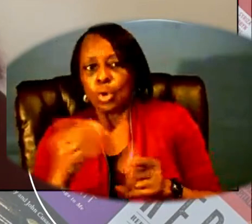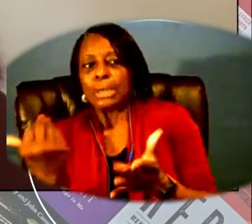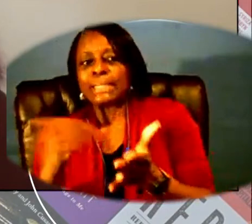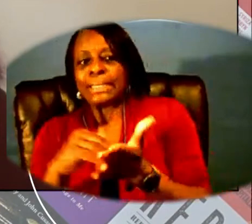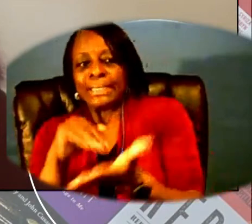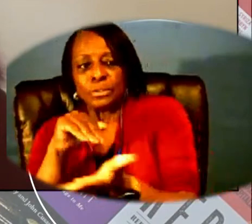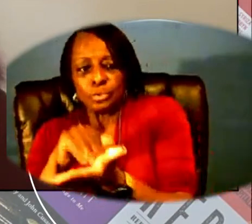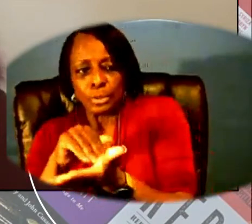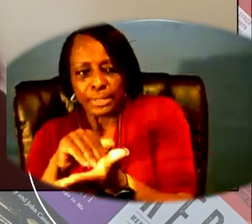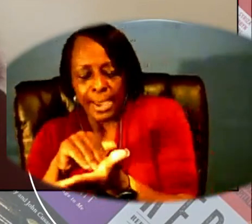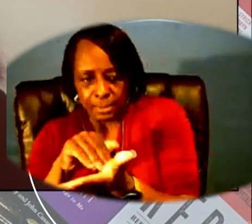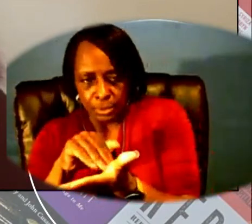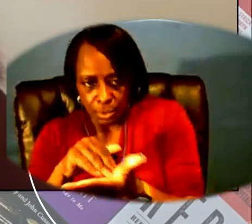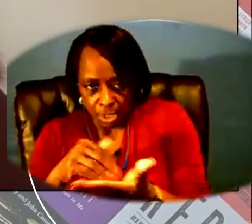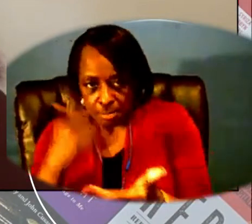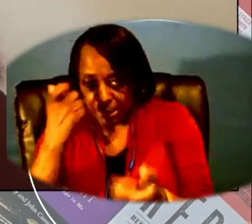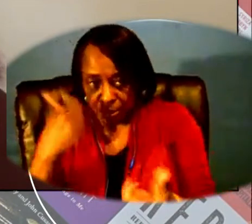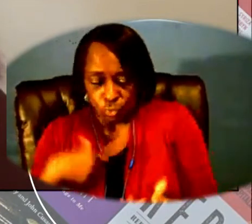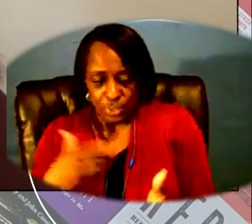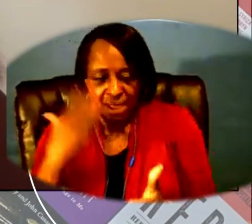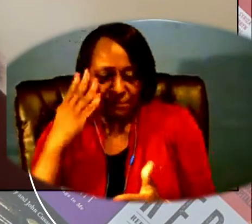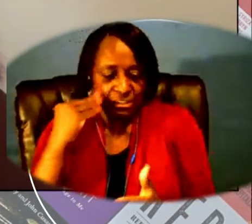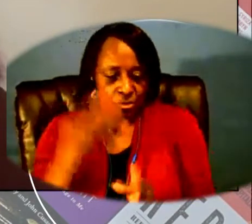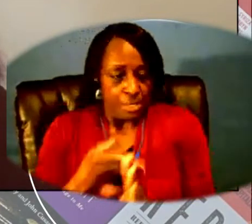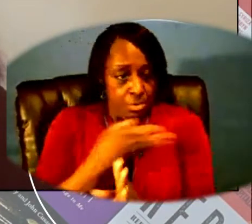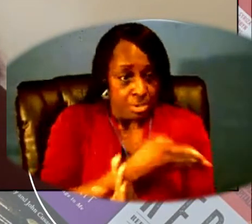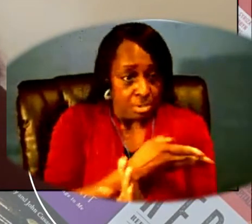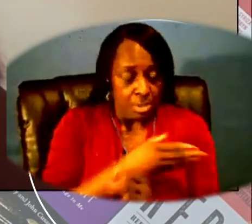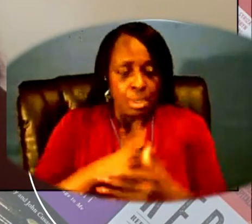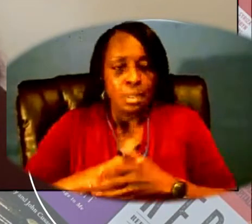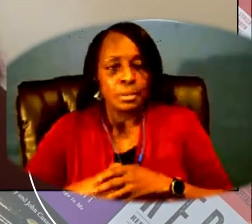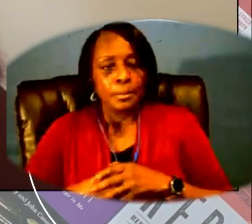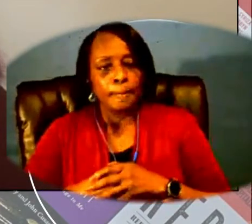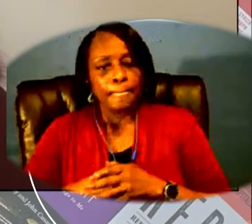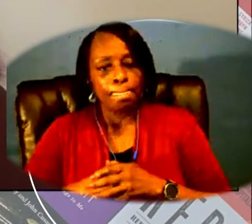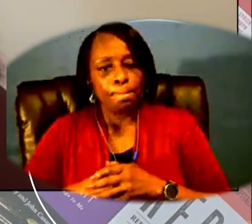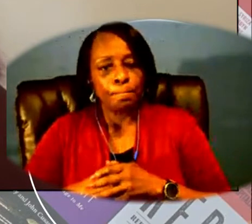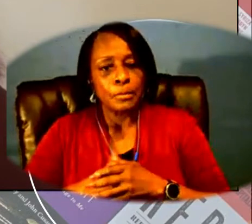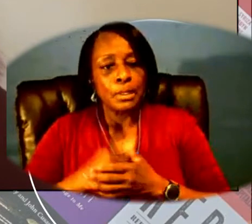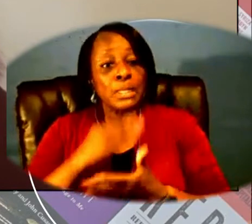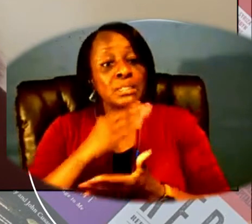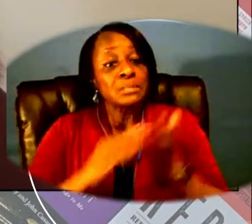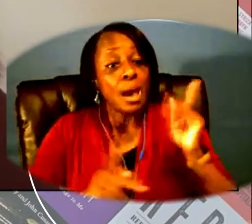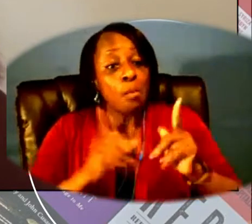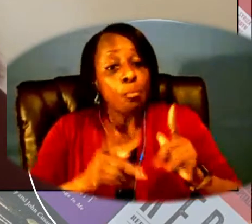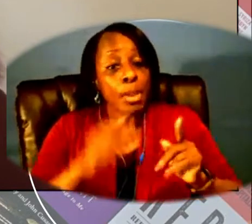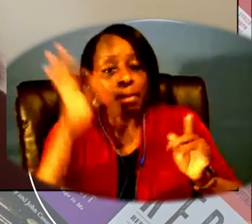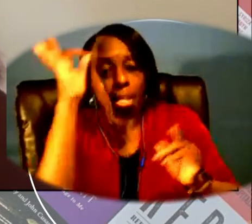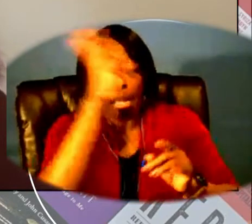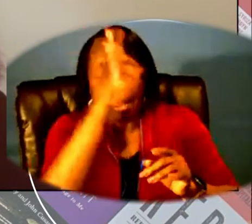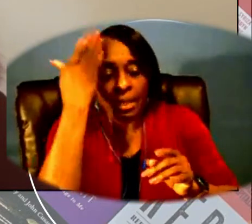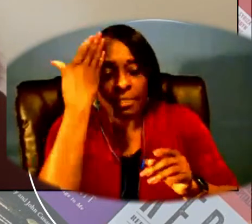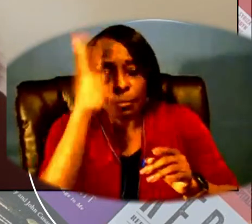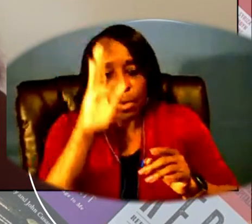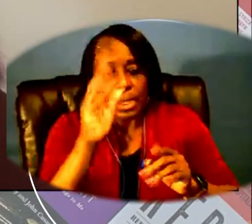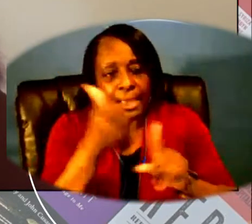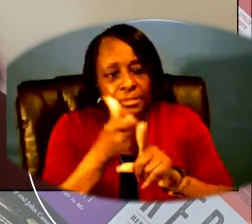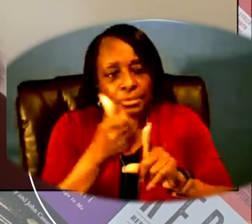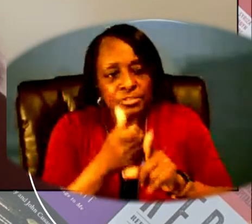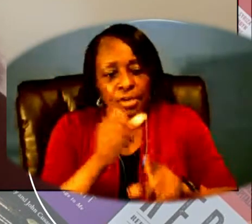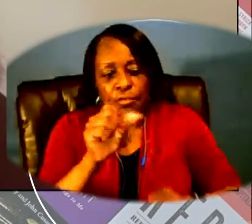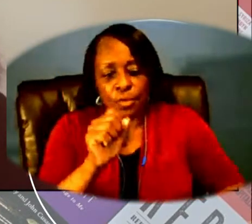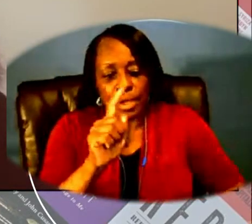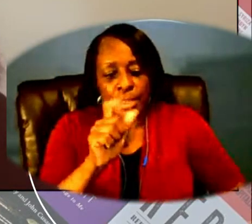going through this. We have women who have no idea that they were sterilized, and the state is still not willing to tell them.